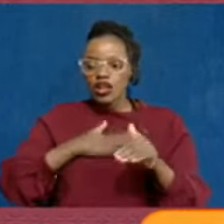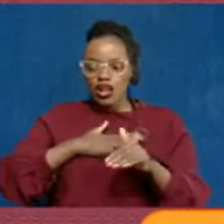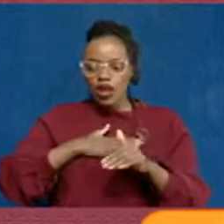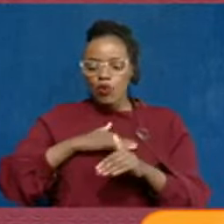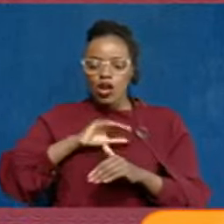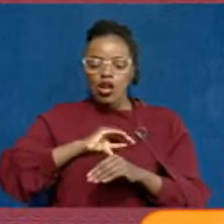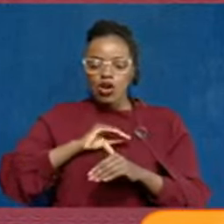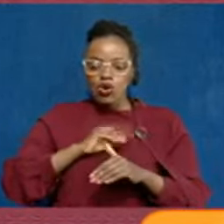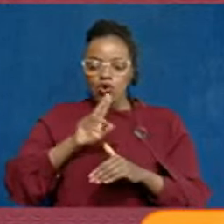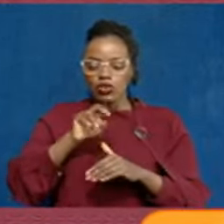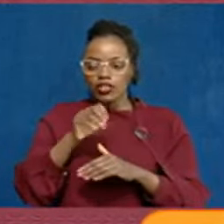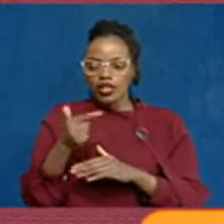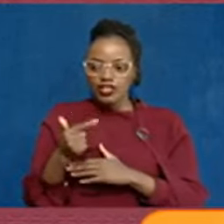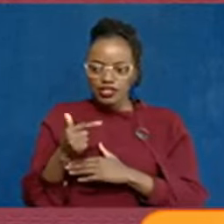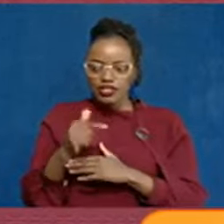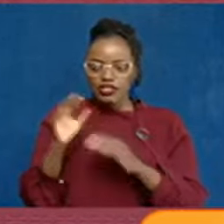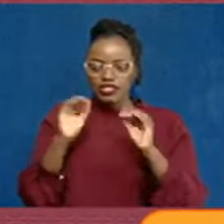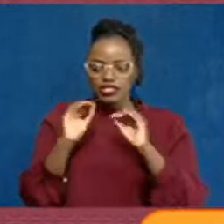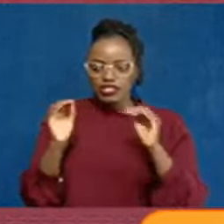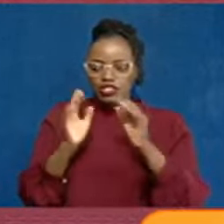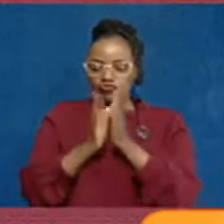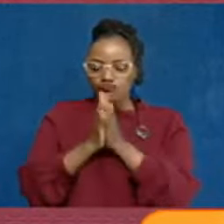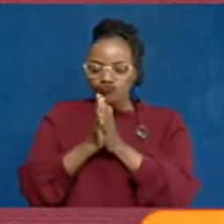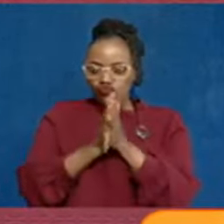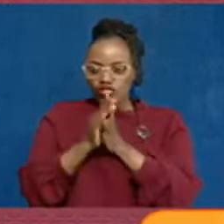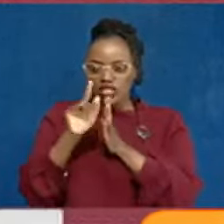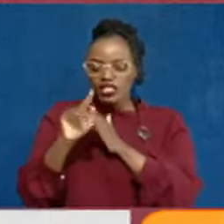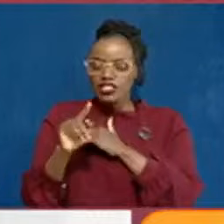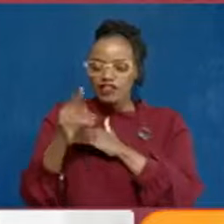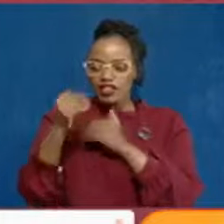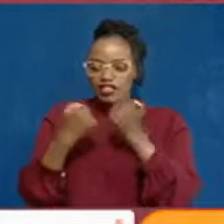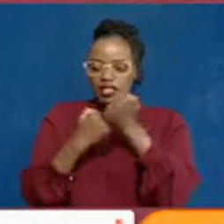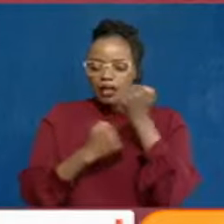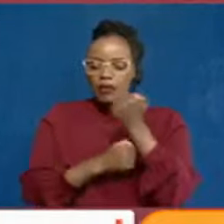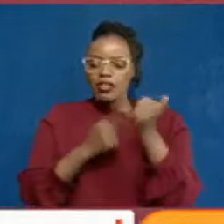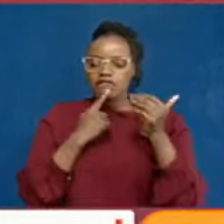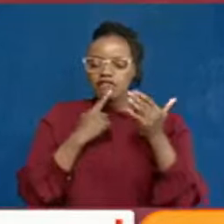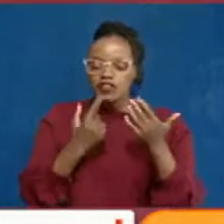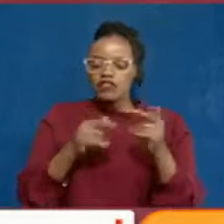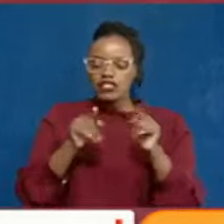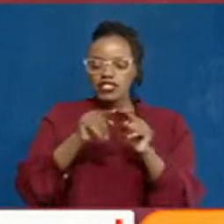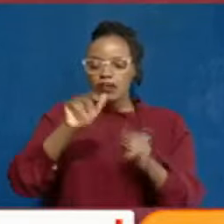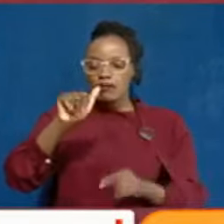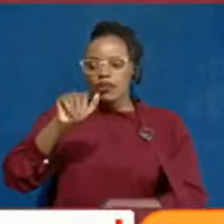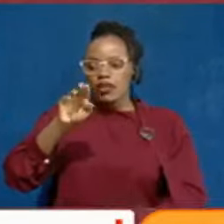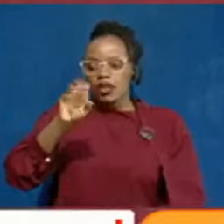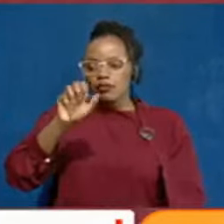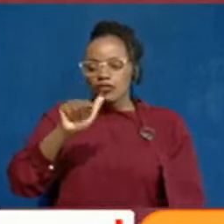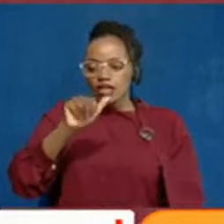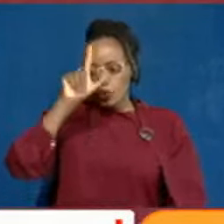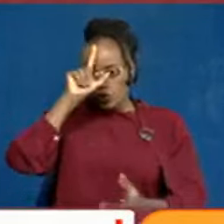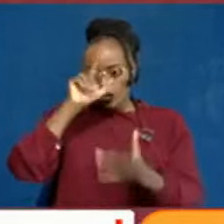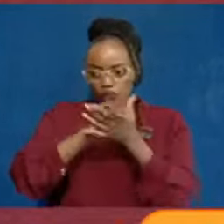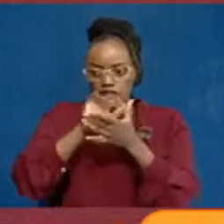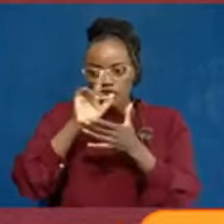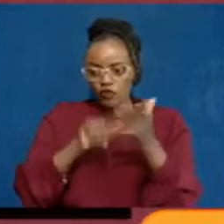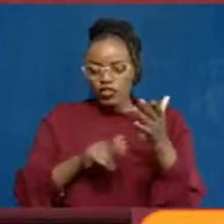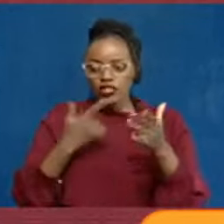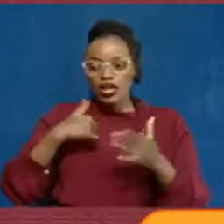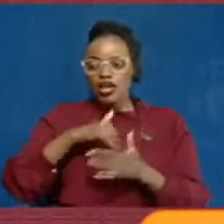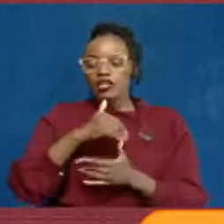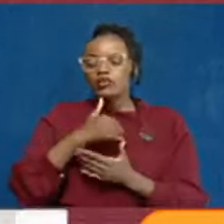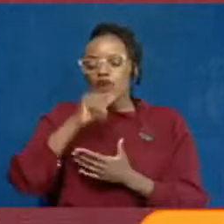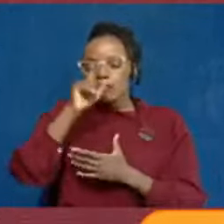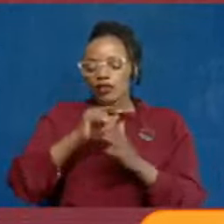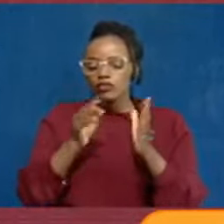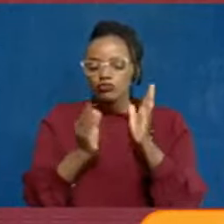net zero ambitions. And this is back to that first pillar I said, as APSA. We believe that we've got to